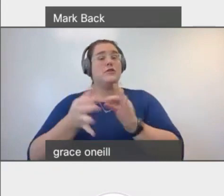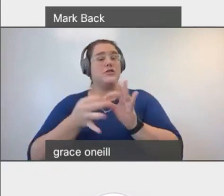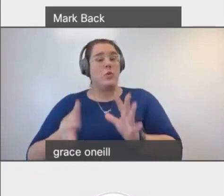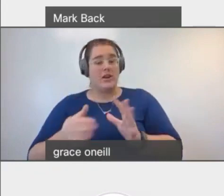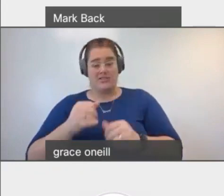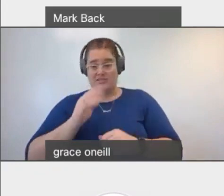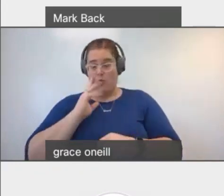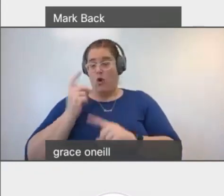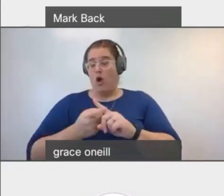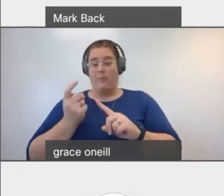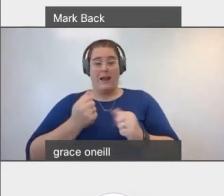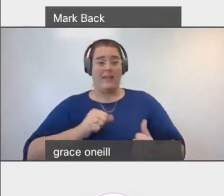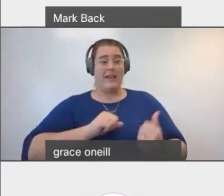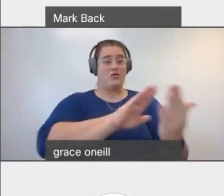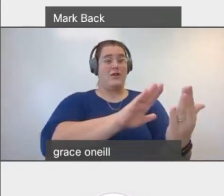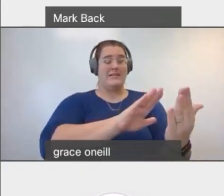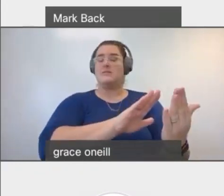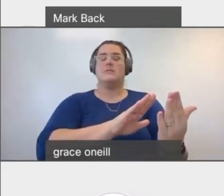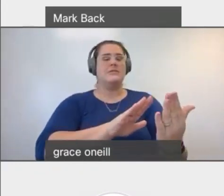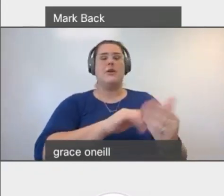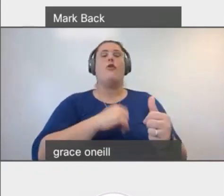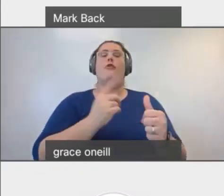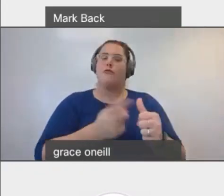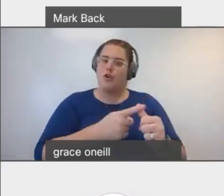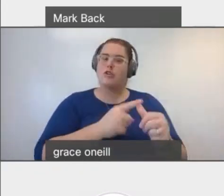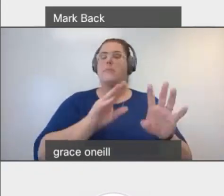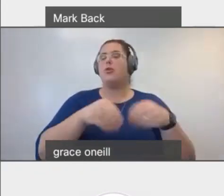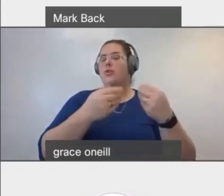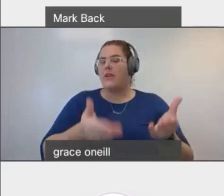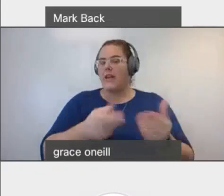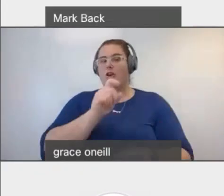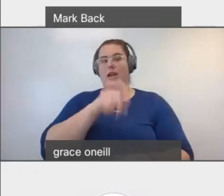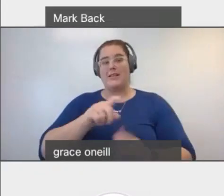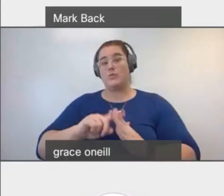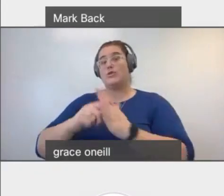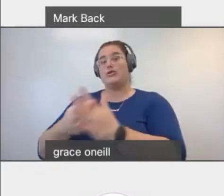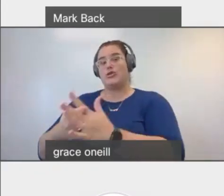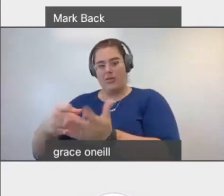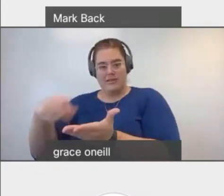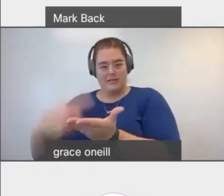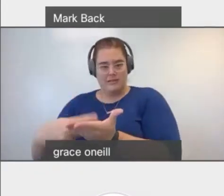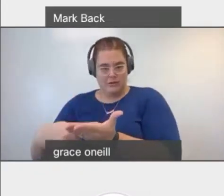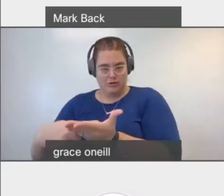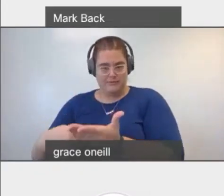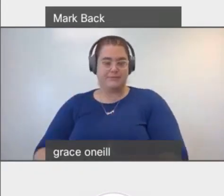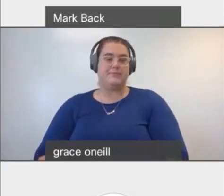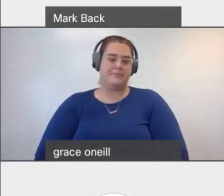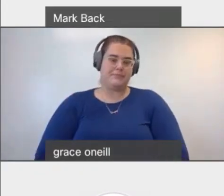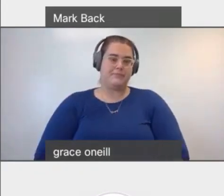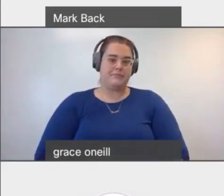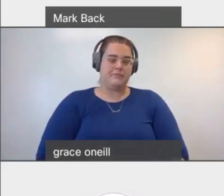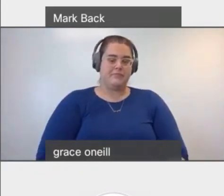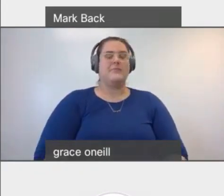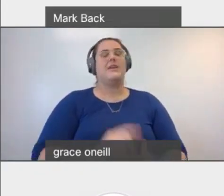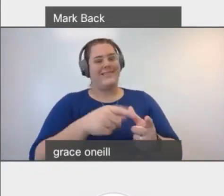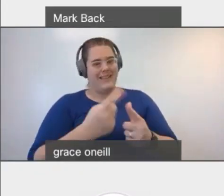without the provider initiating the discussion and the conversation. Should note that this is, again,